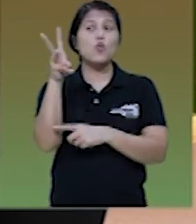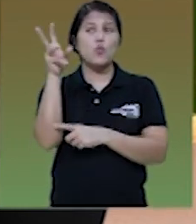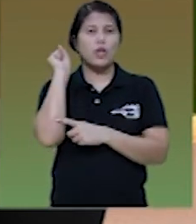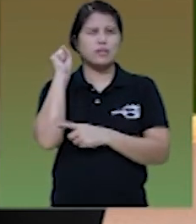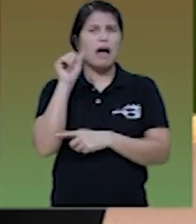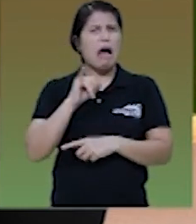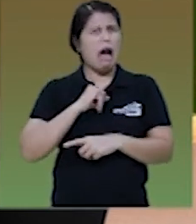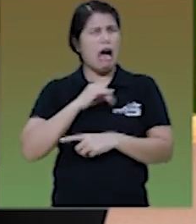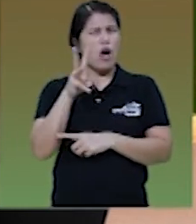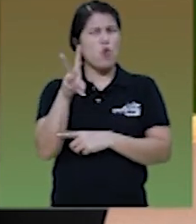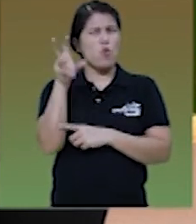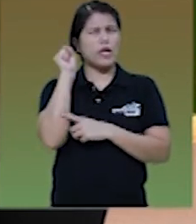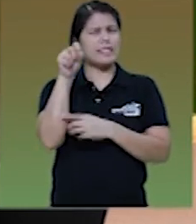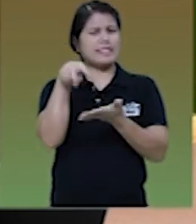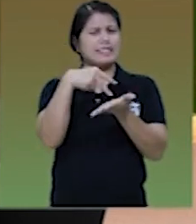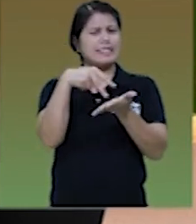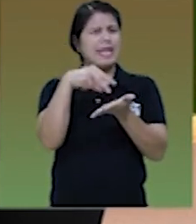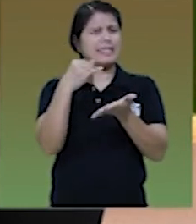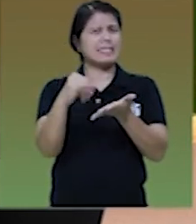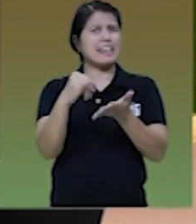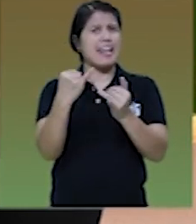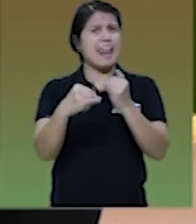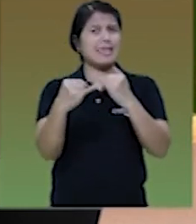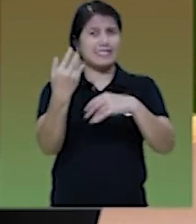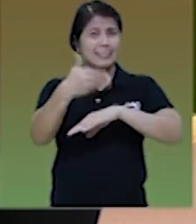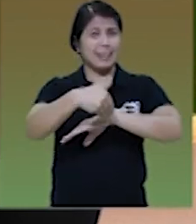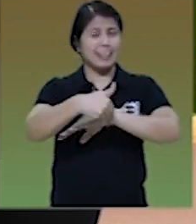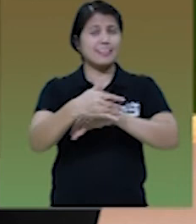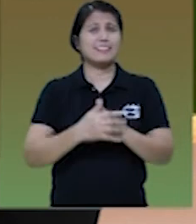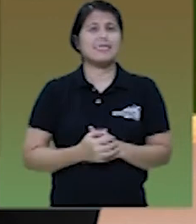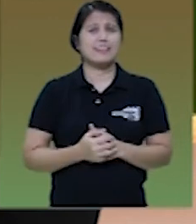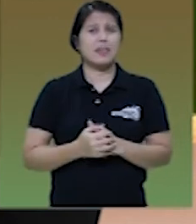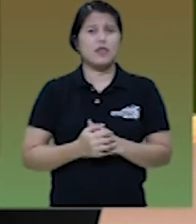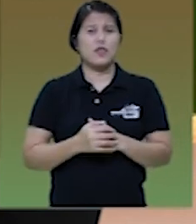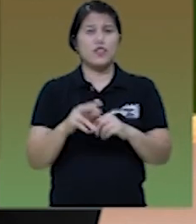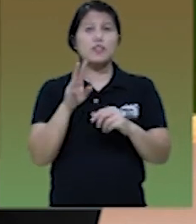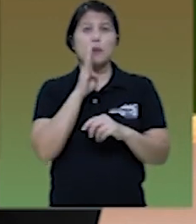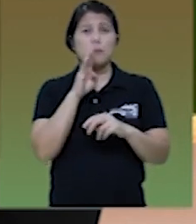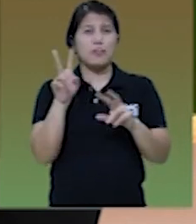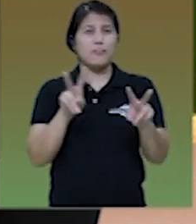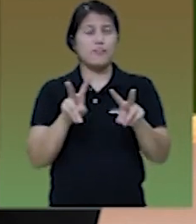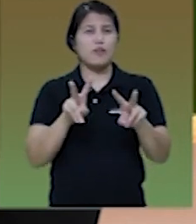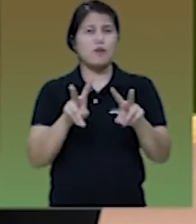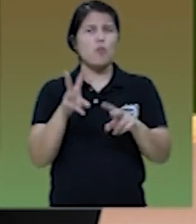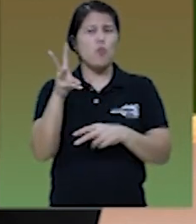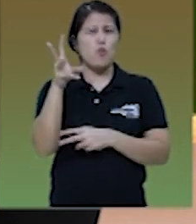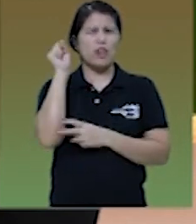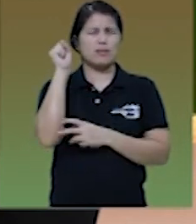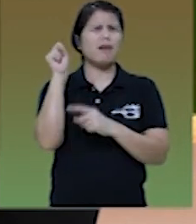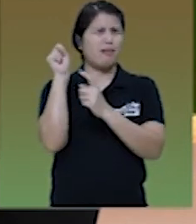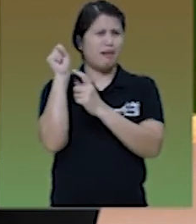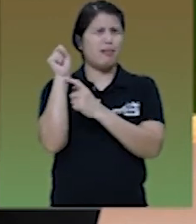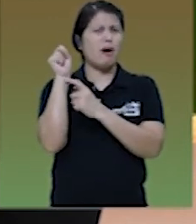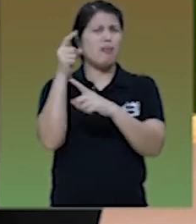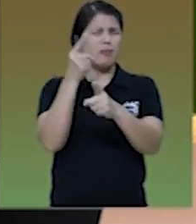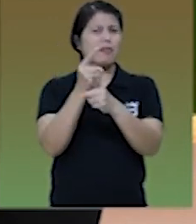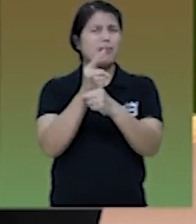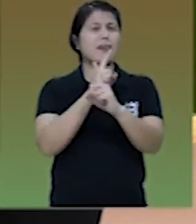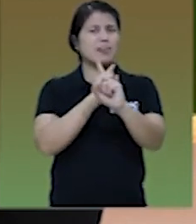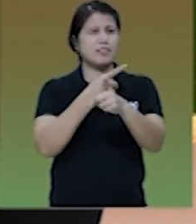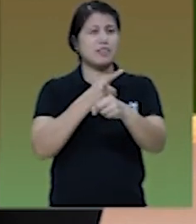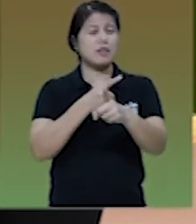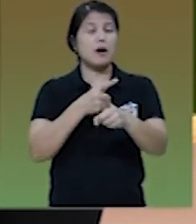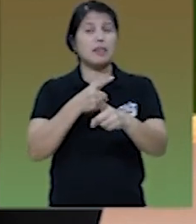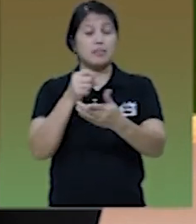was dancing last night. The be verb was is the correct answer because the subject is